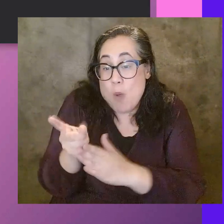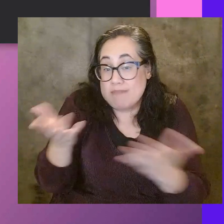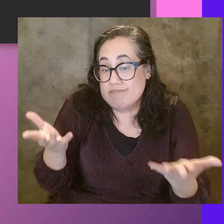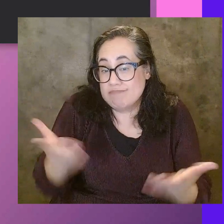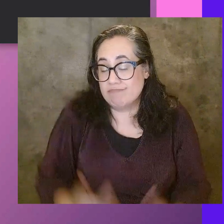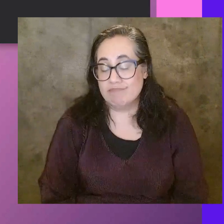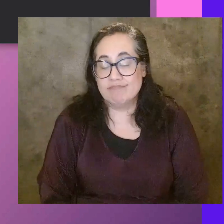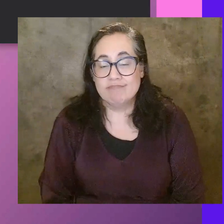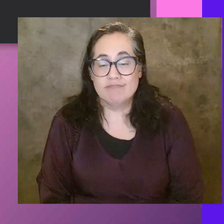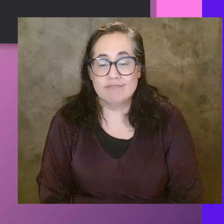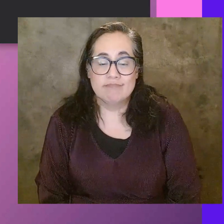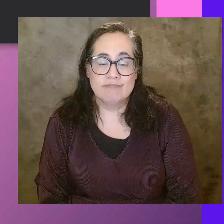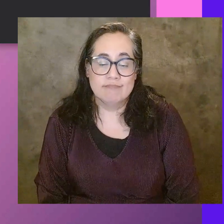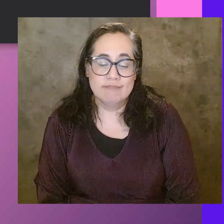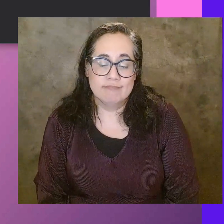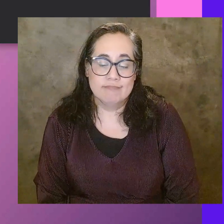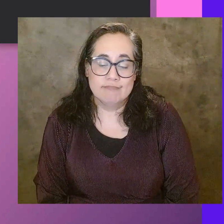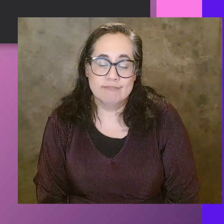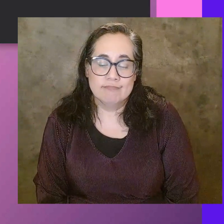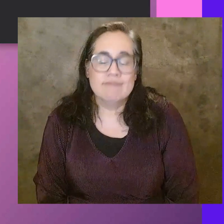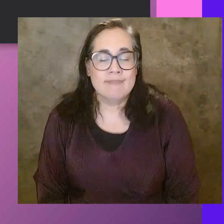that come up in the moment.